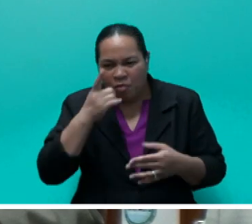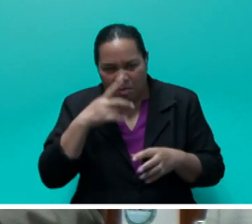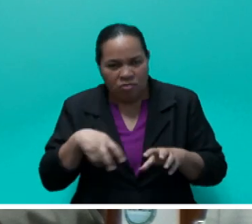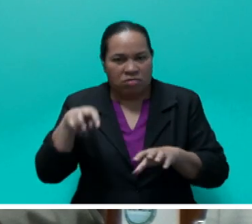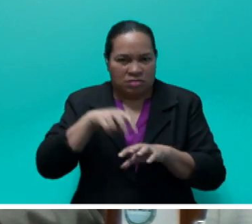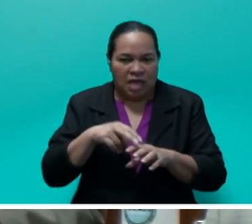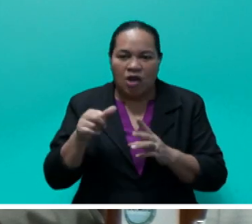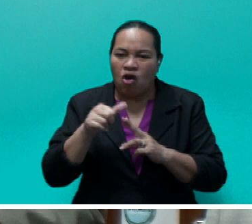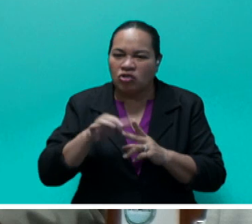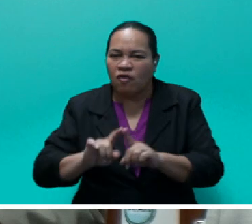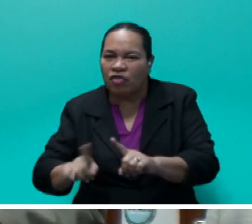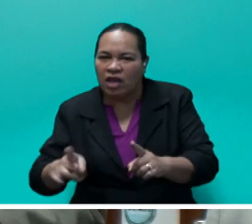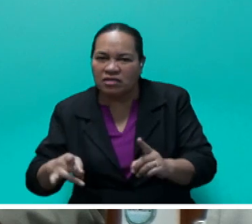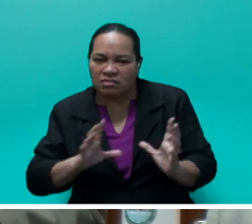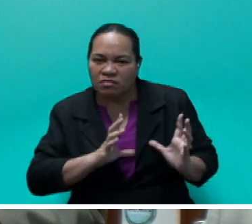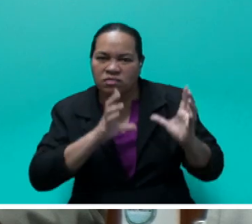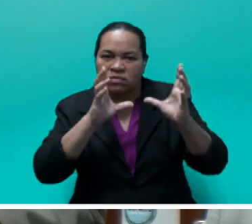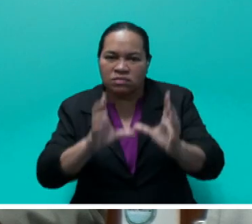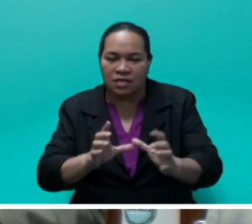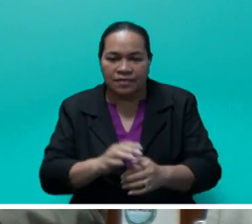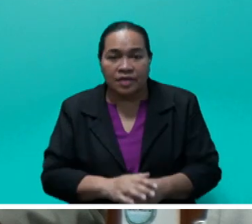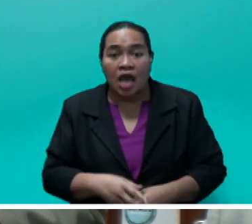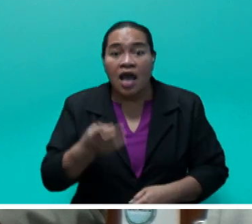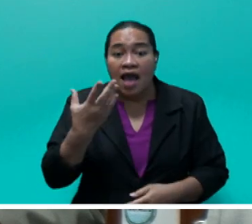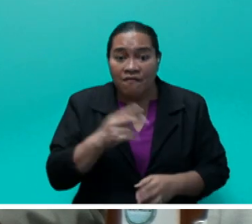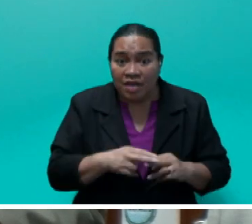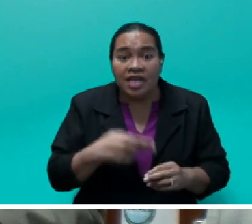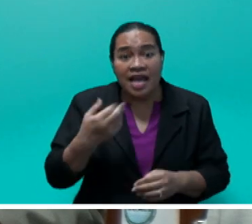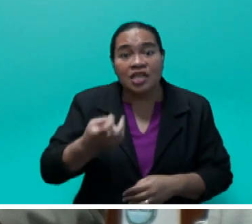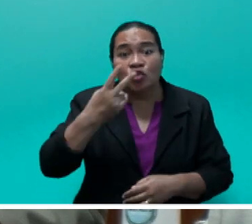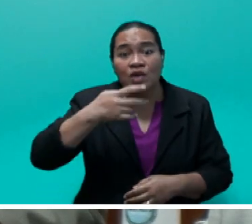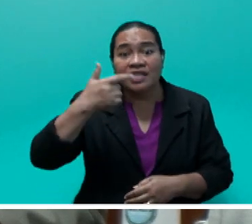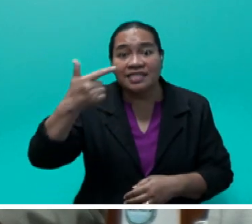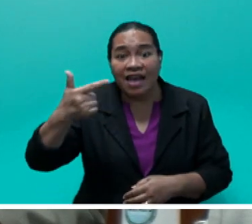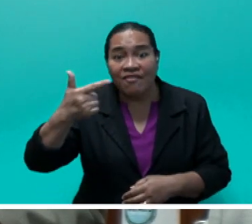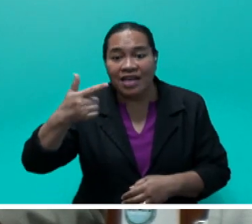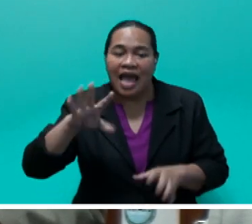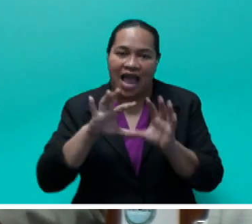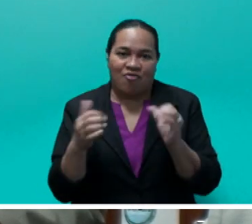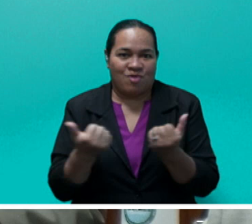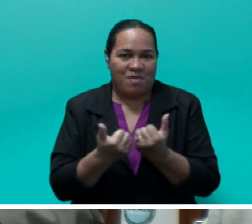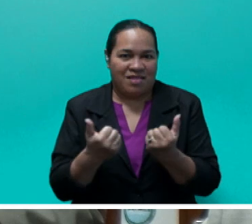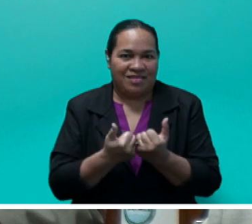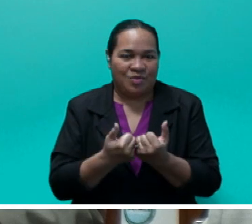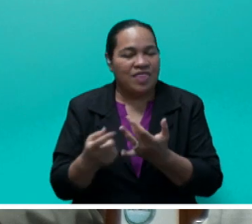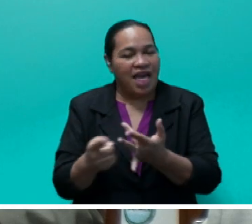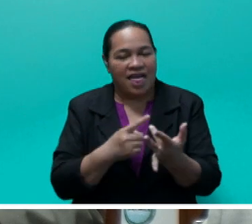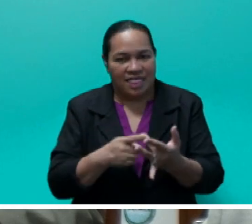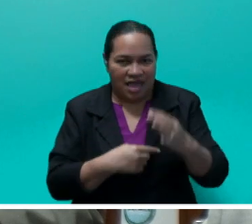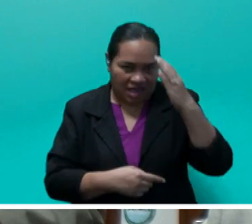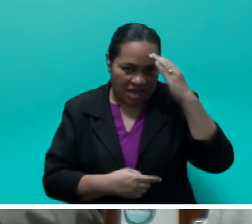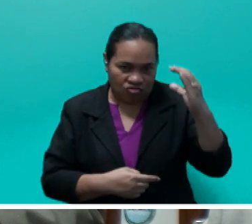illustration, Fiji has 27 traditional bilateral air services agreements with other